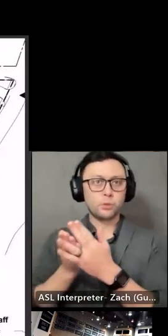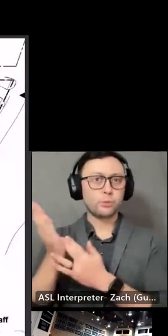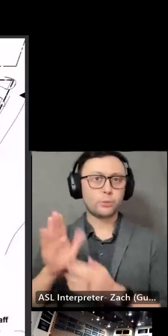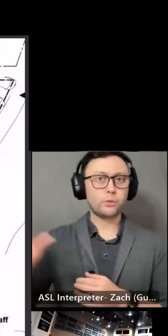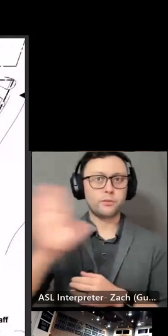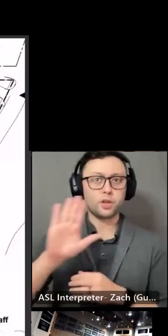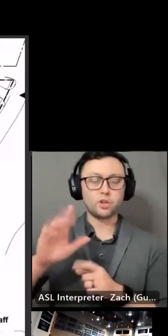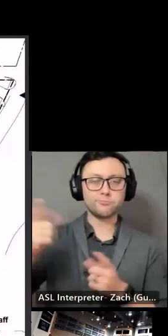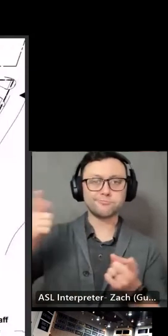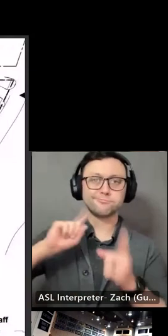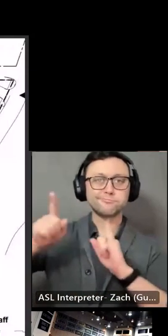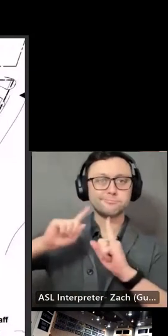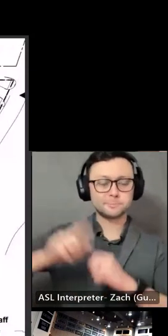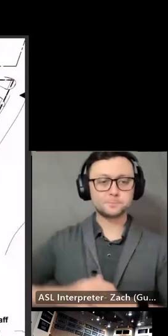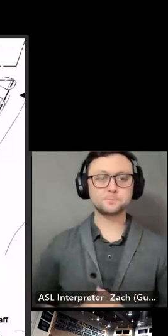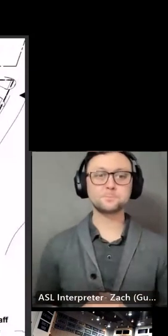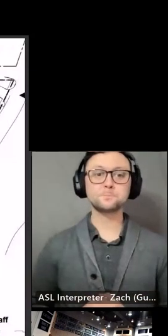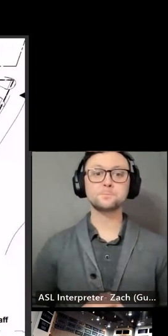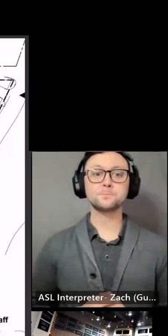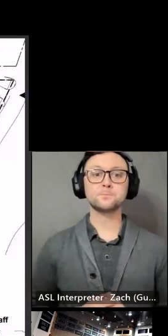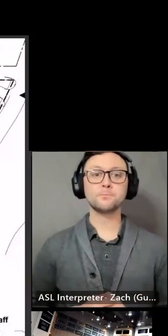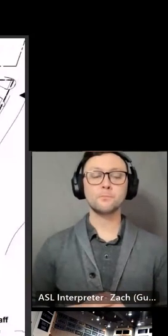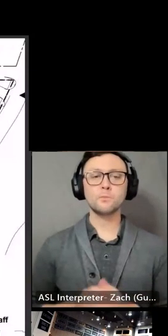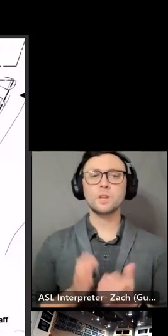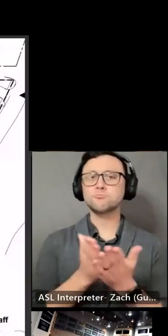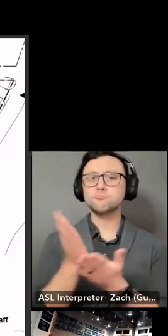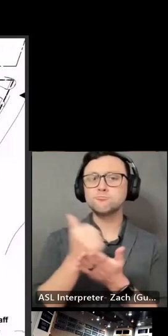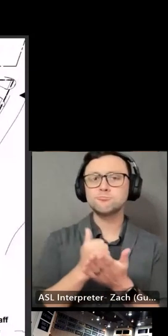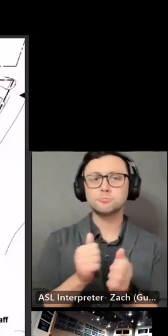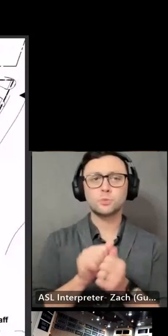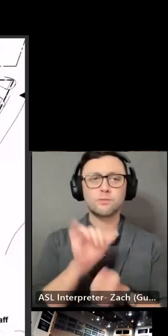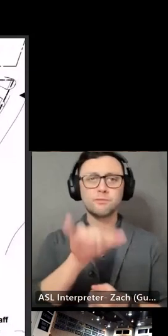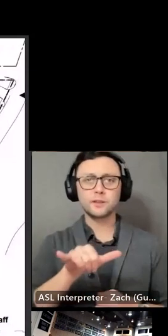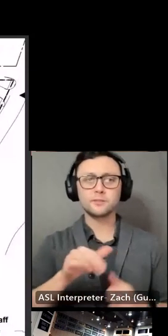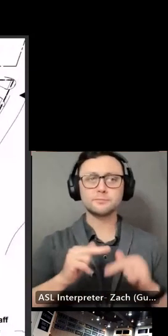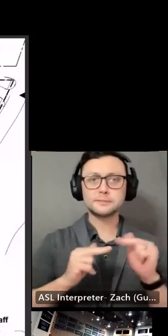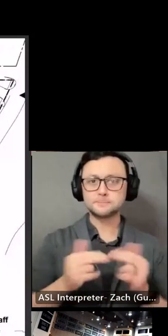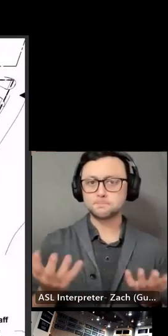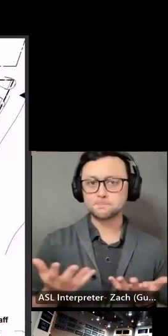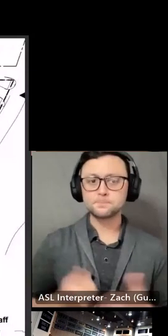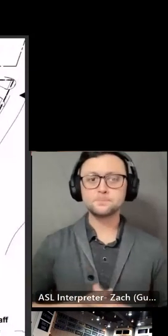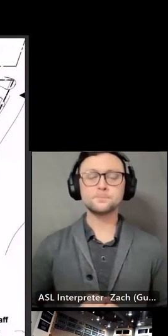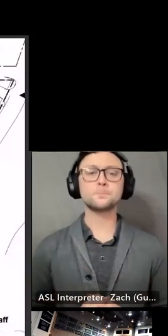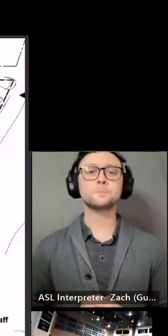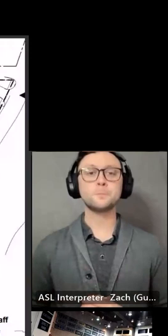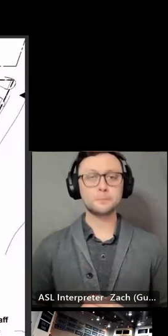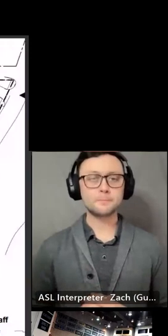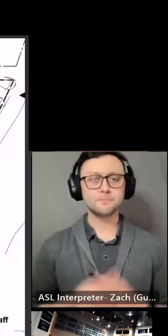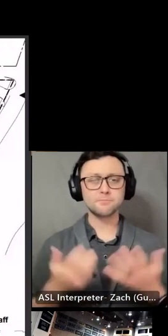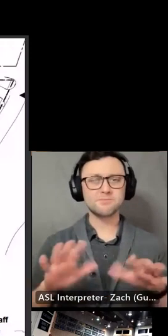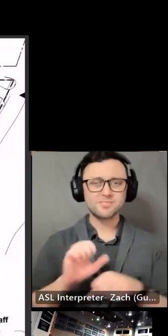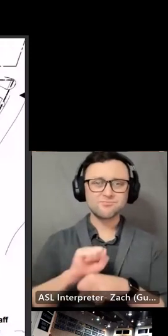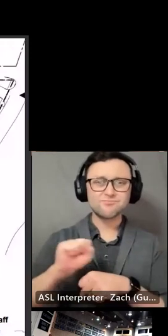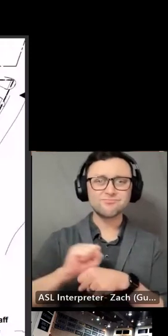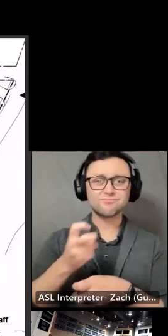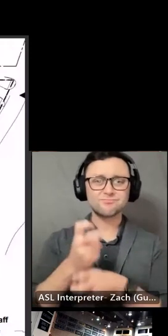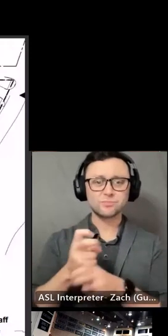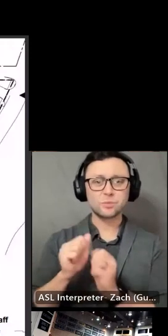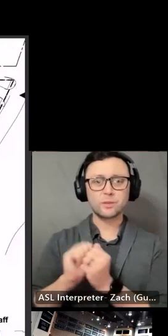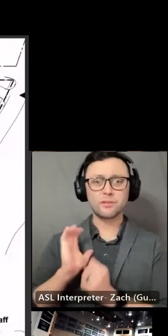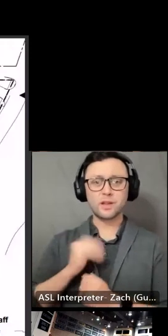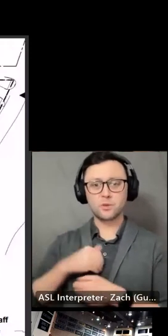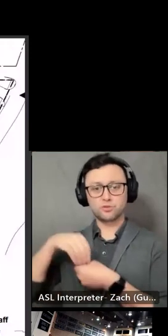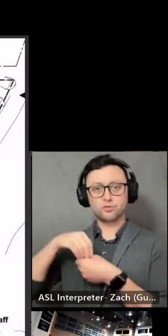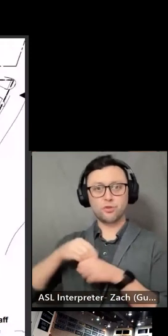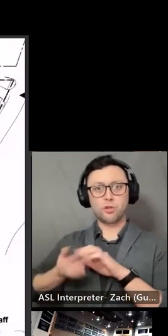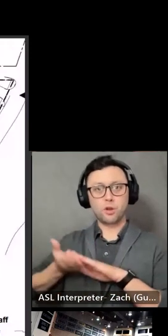So I won't go into detail about the ins and outs of the facility. We've worked really, really hard with our internal operations